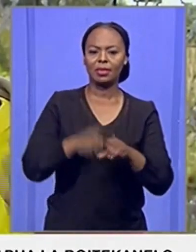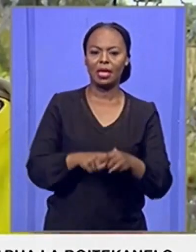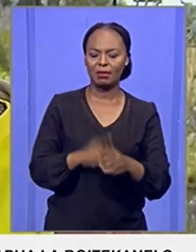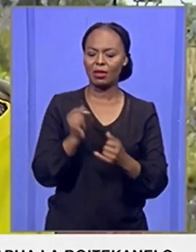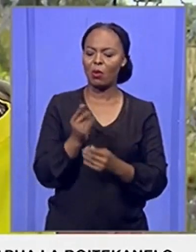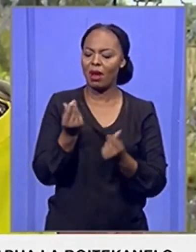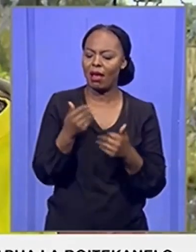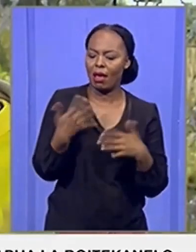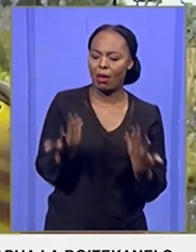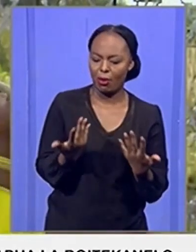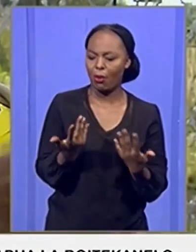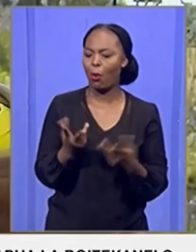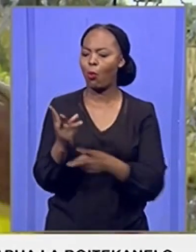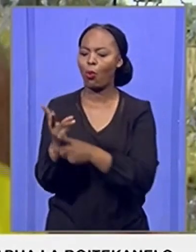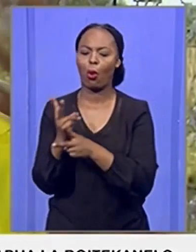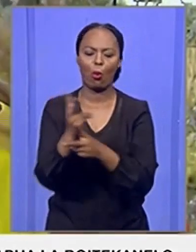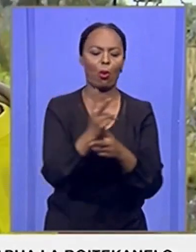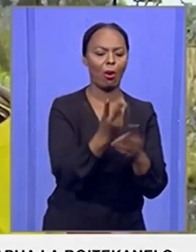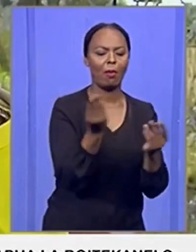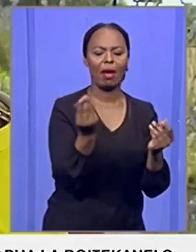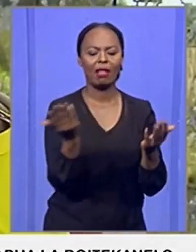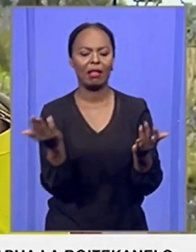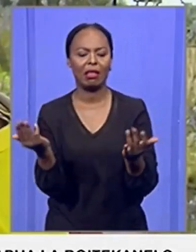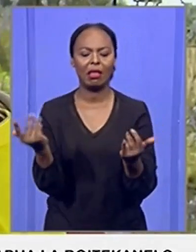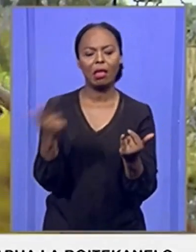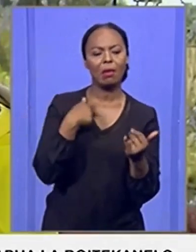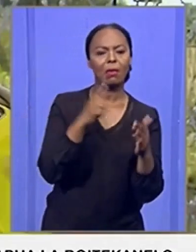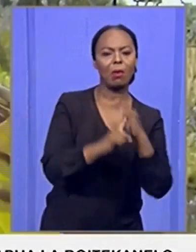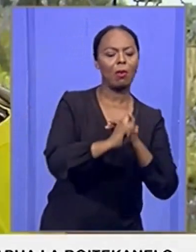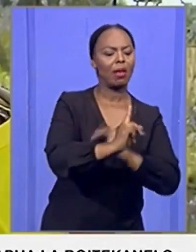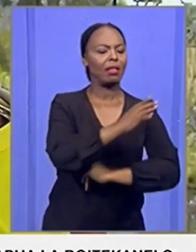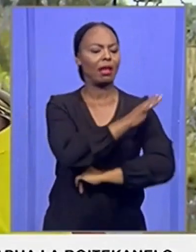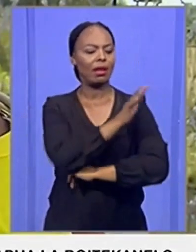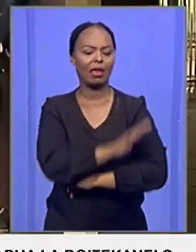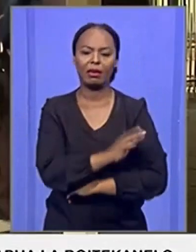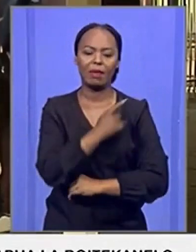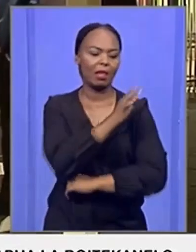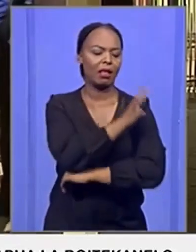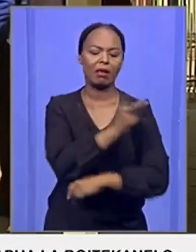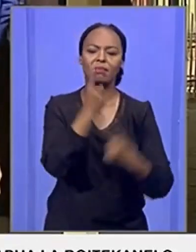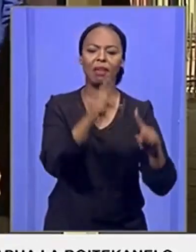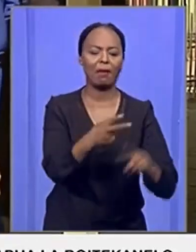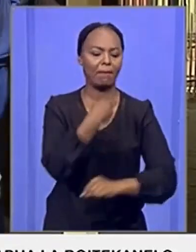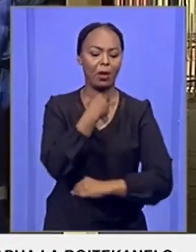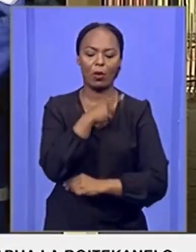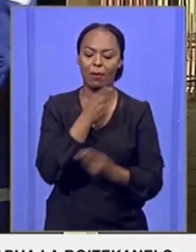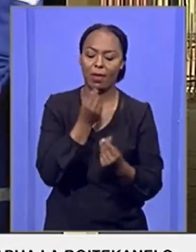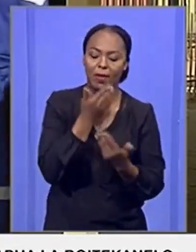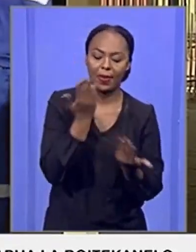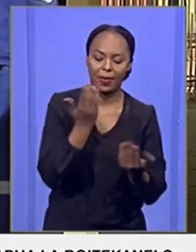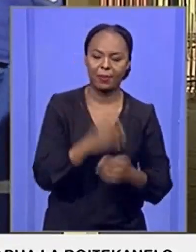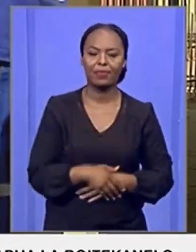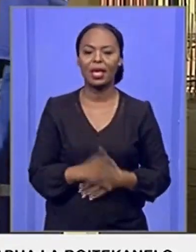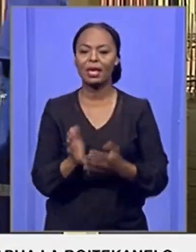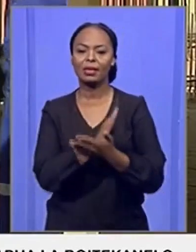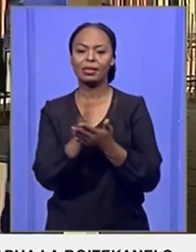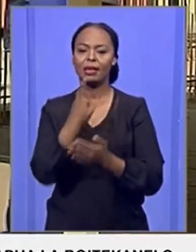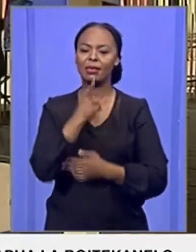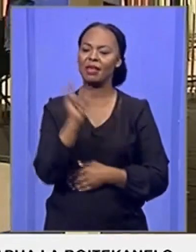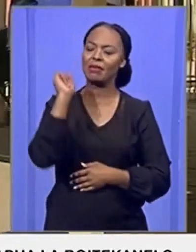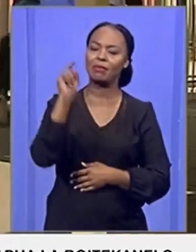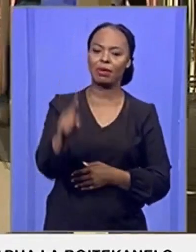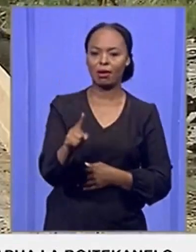o adima madi ya gore o e kliniki o sa kgone go a kliniki. Athe ba bang ba baahi ba hlalosa ha ba sa kgone ho